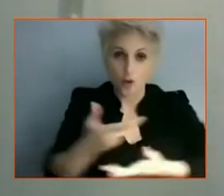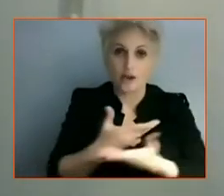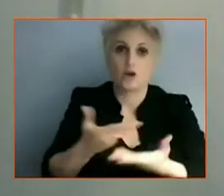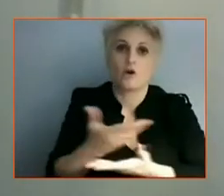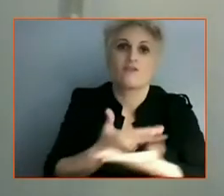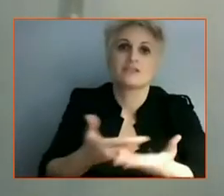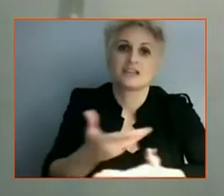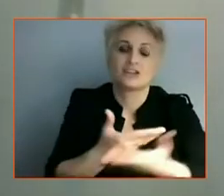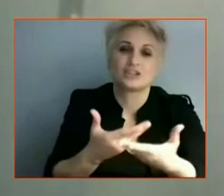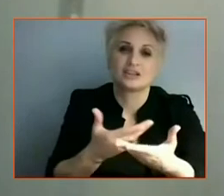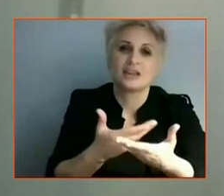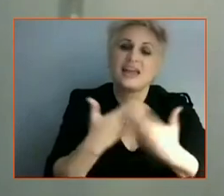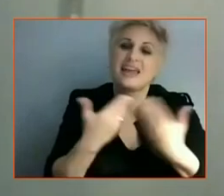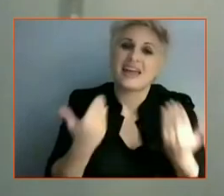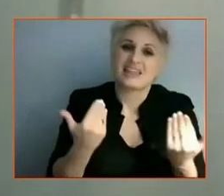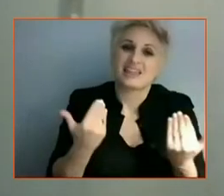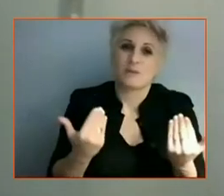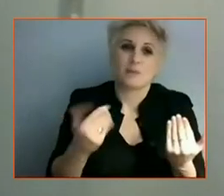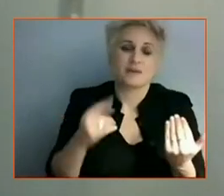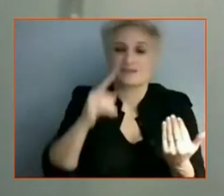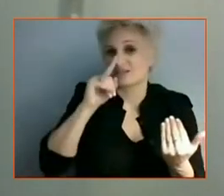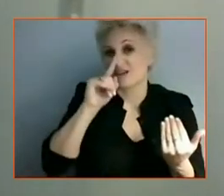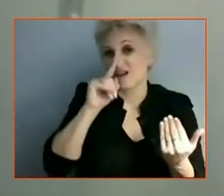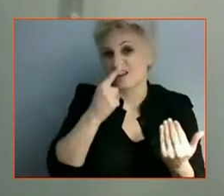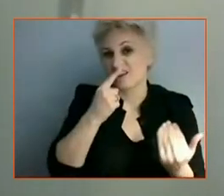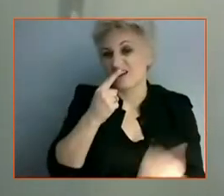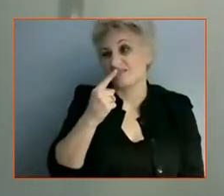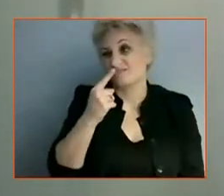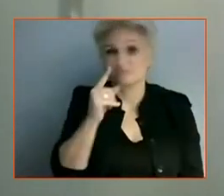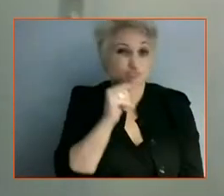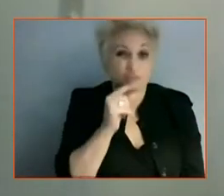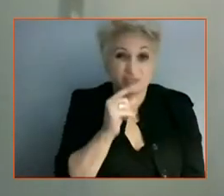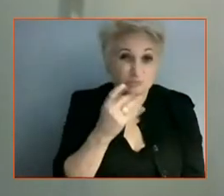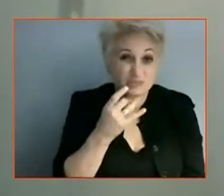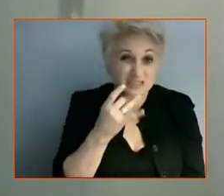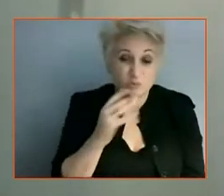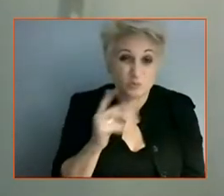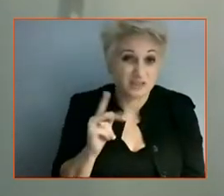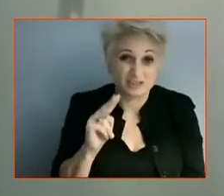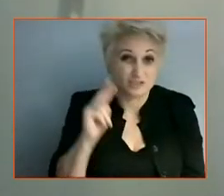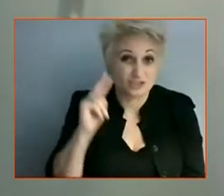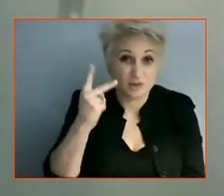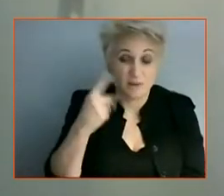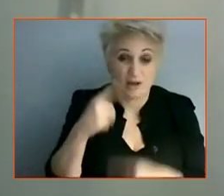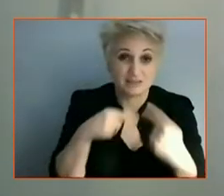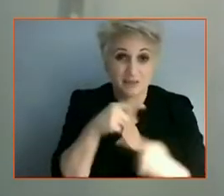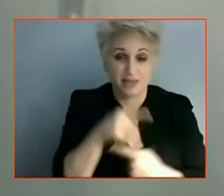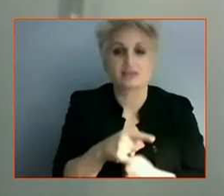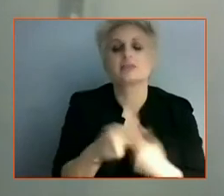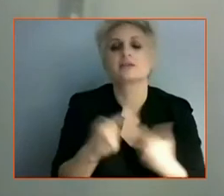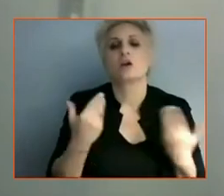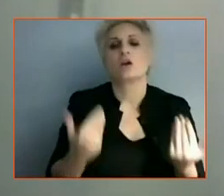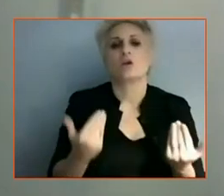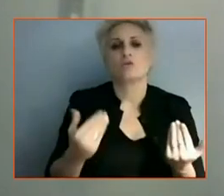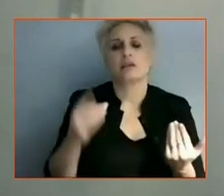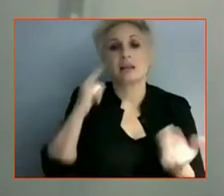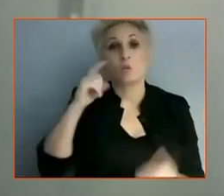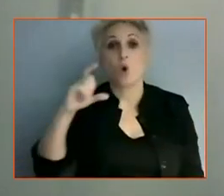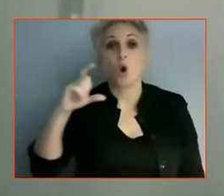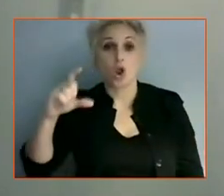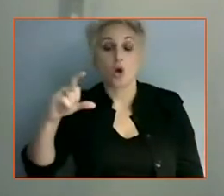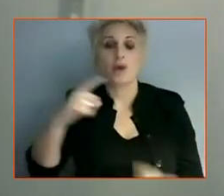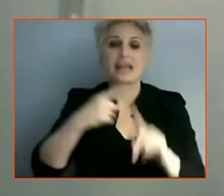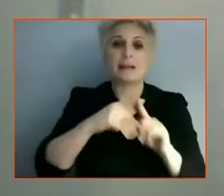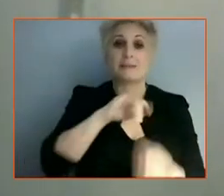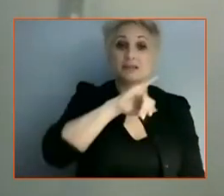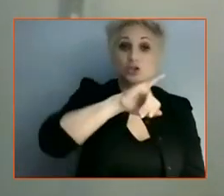now. And I'm not going to pretend we are. I think the point that Chlöe and Jonathan both picked up on and had differing views